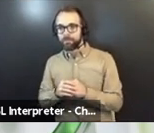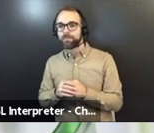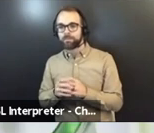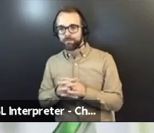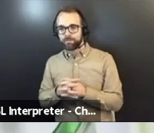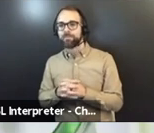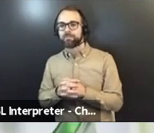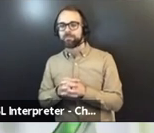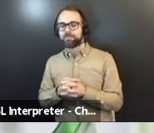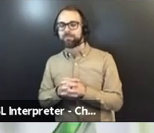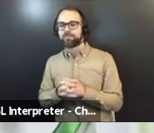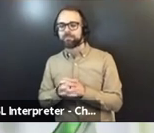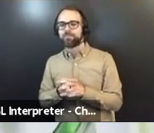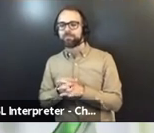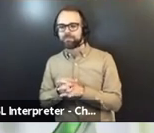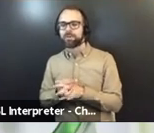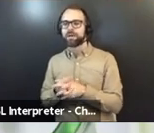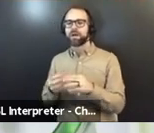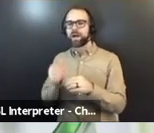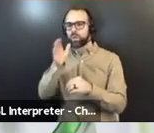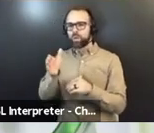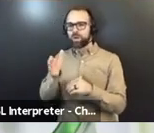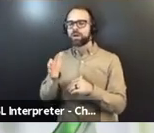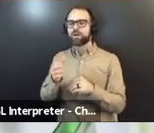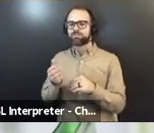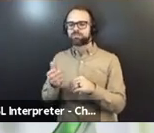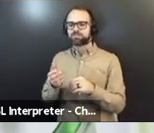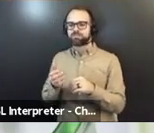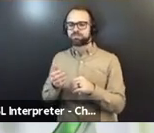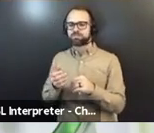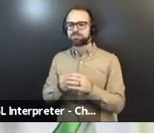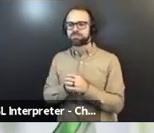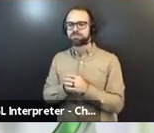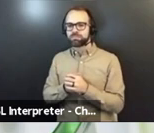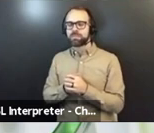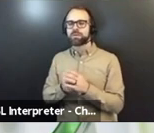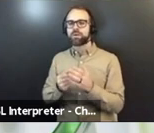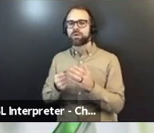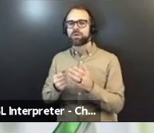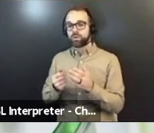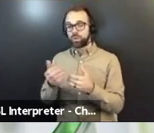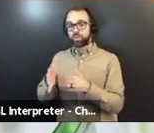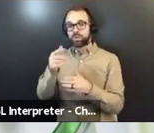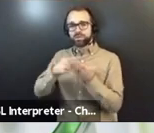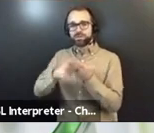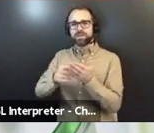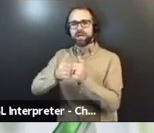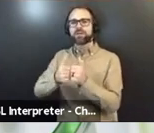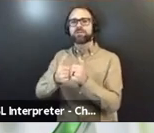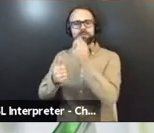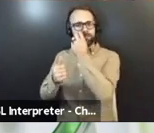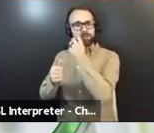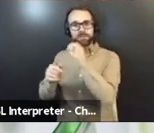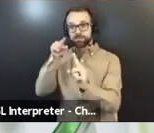grants? I'm going to cover a whole, a broad range on grants and how to navigate them, but actual particular grants,